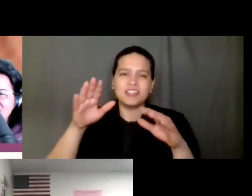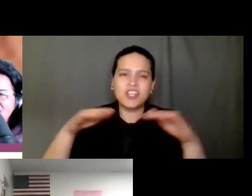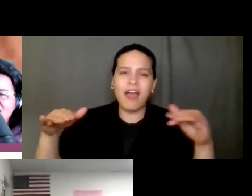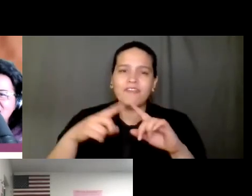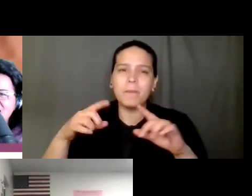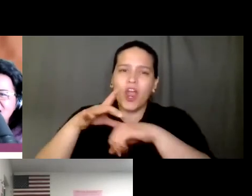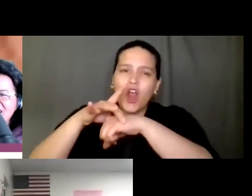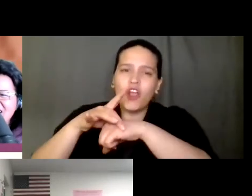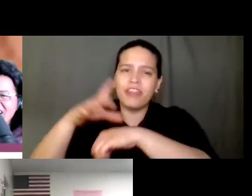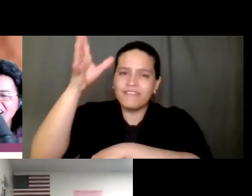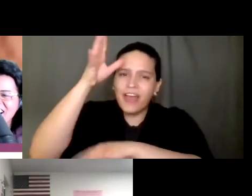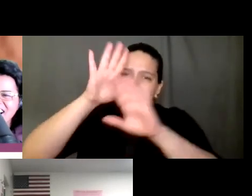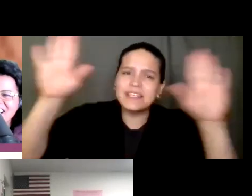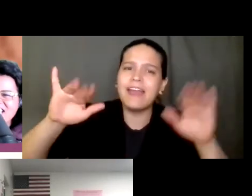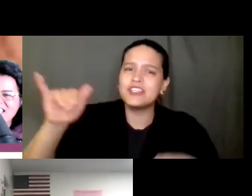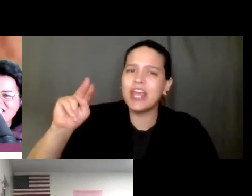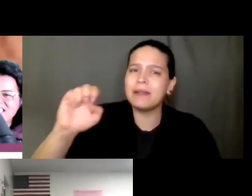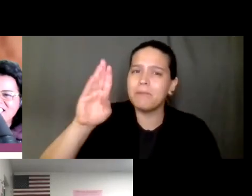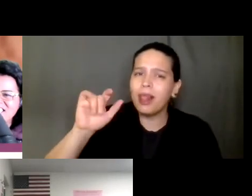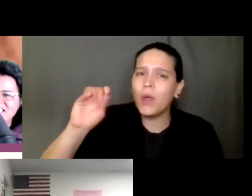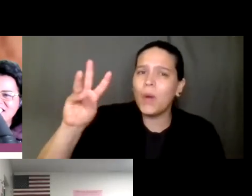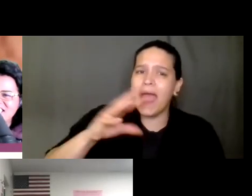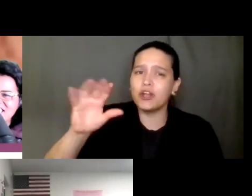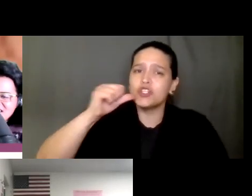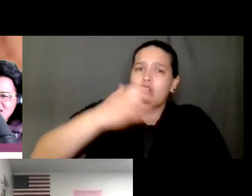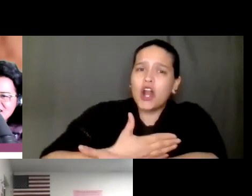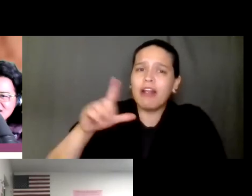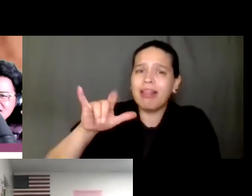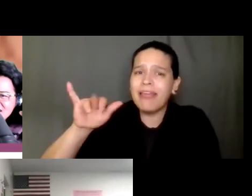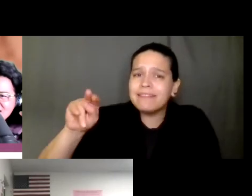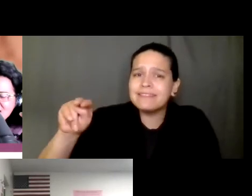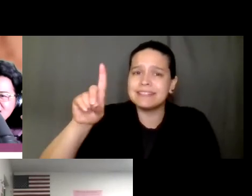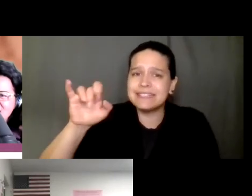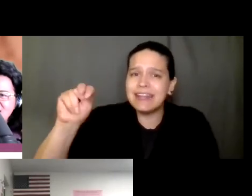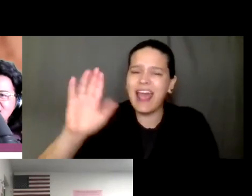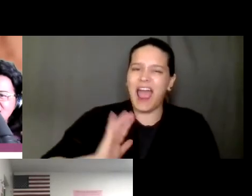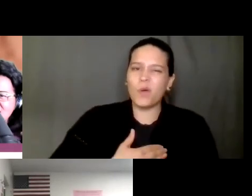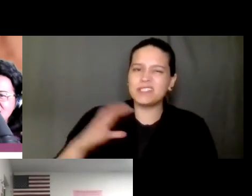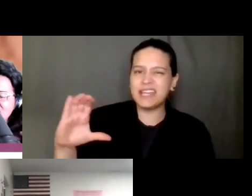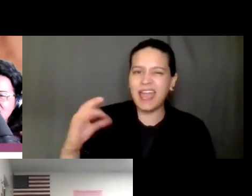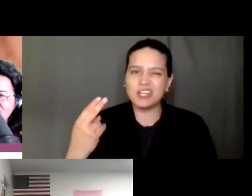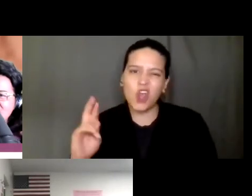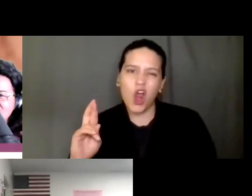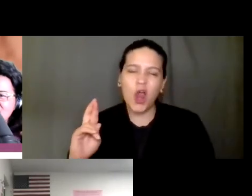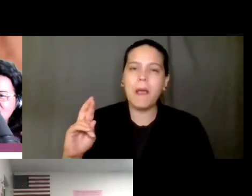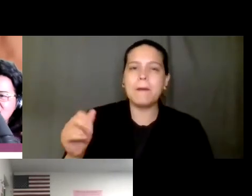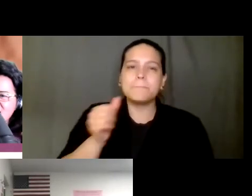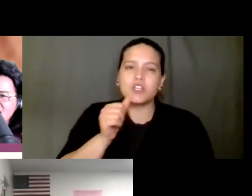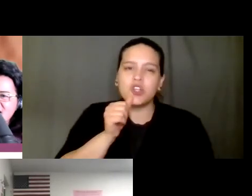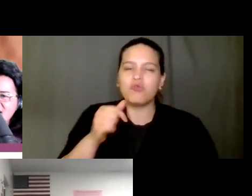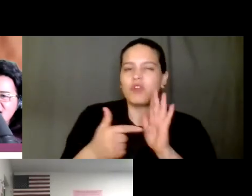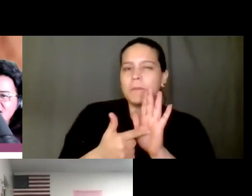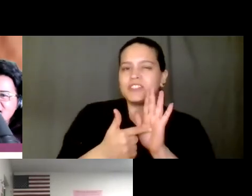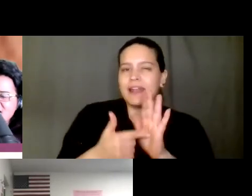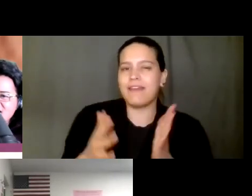Father Sky, Jane Baloo, and her daughter, Lynn Dean, our CHR personal representative from Black Mountain. Thank you,